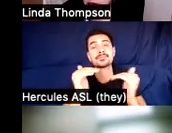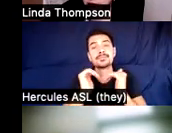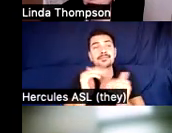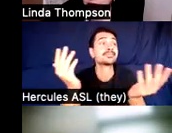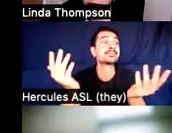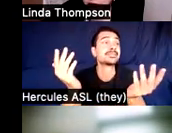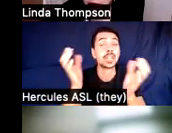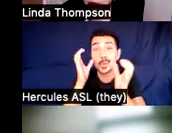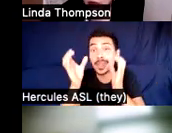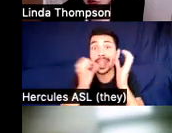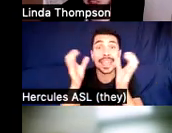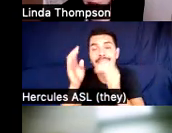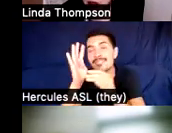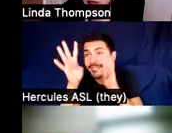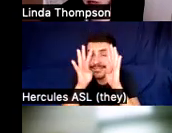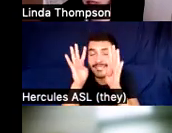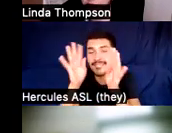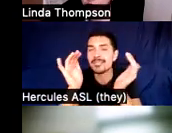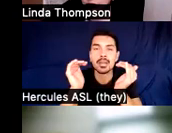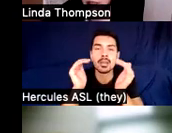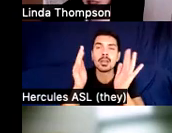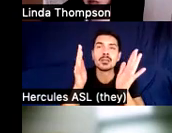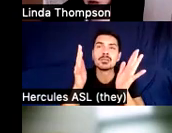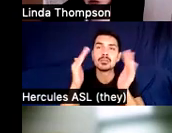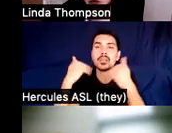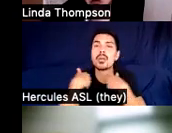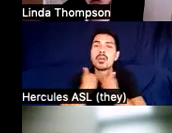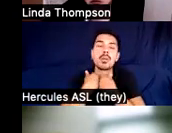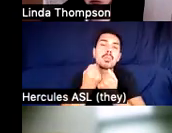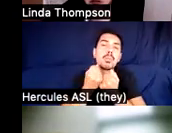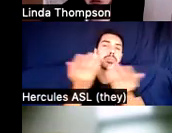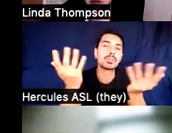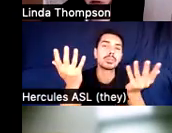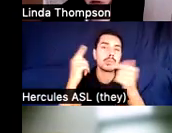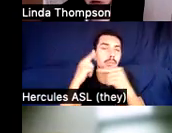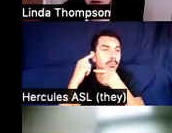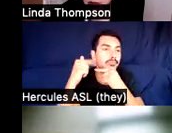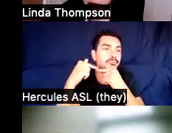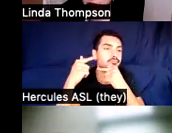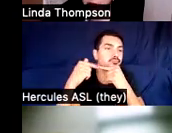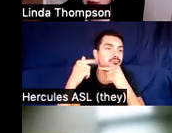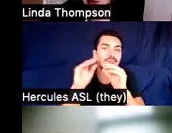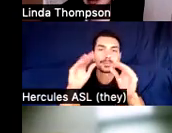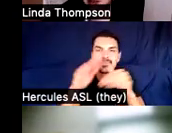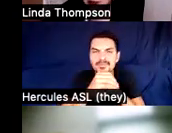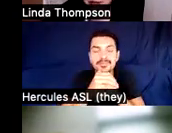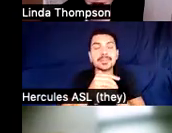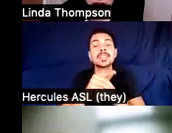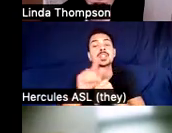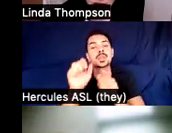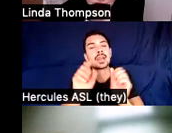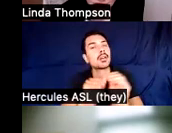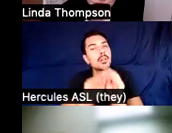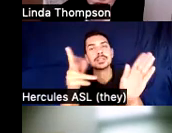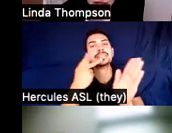being innovative. You can tell there's a difference in how people may have been and how they